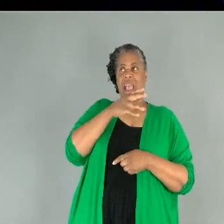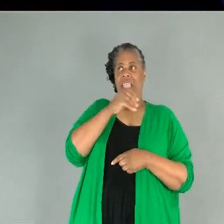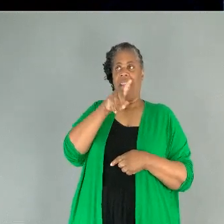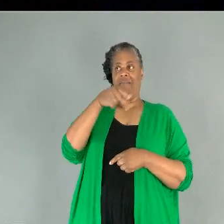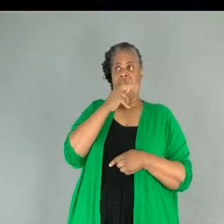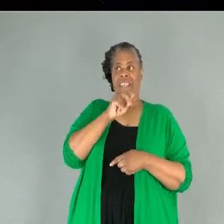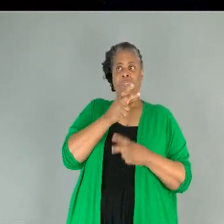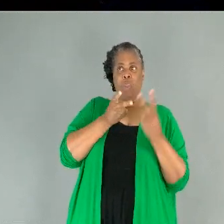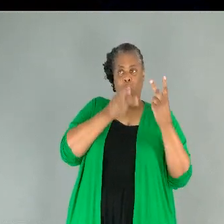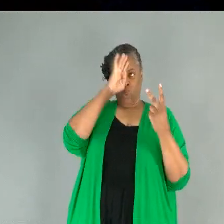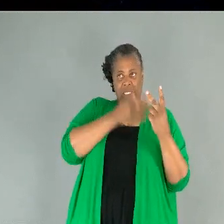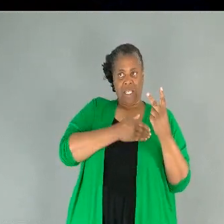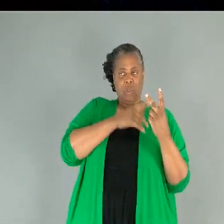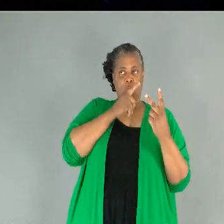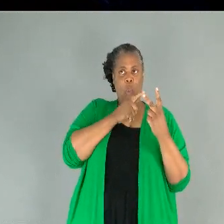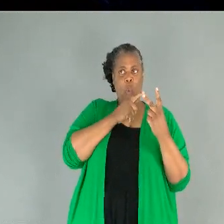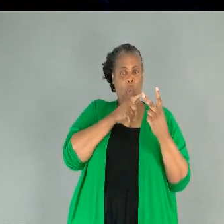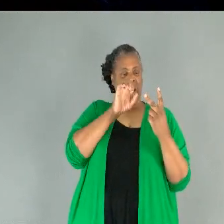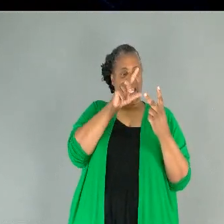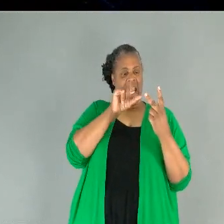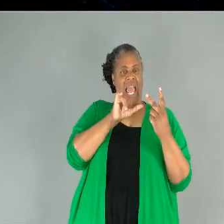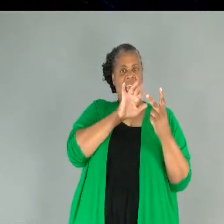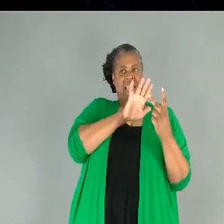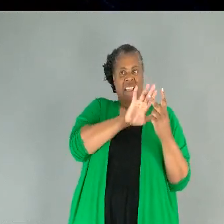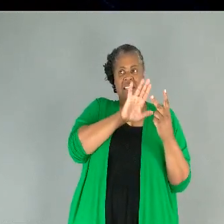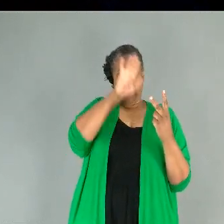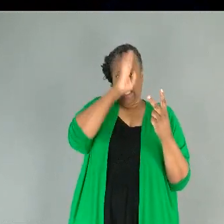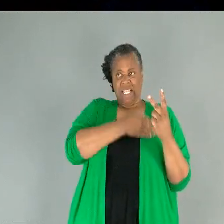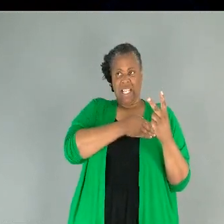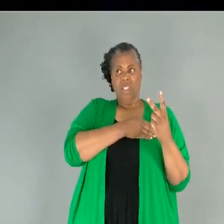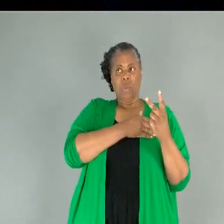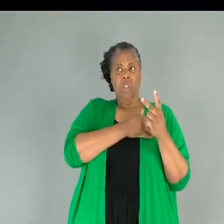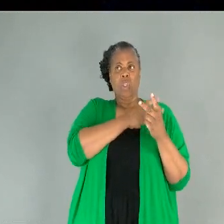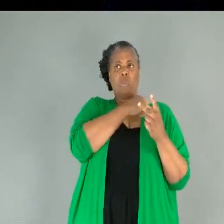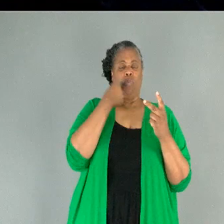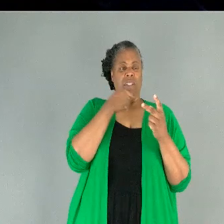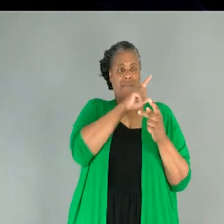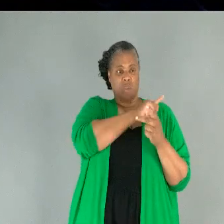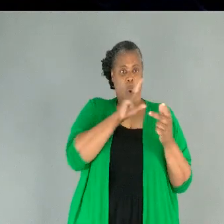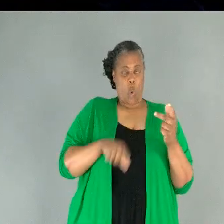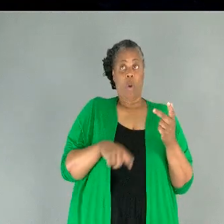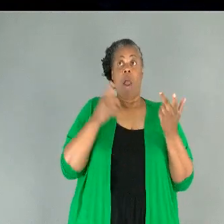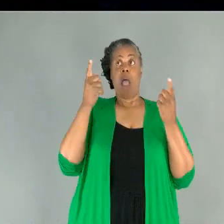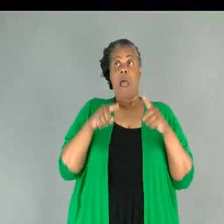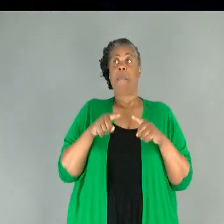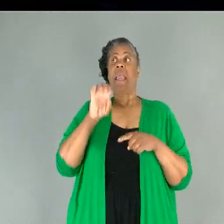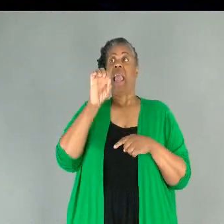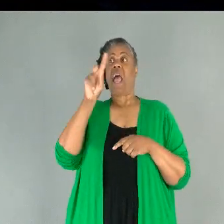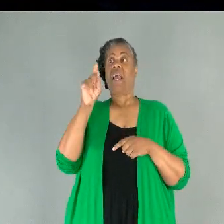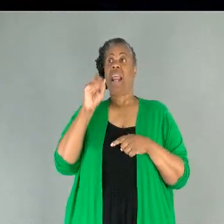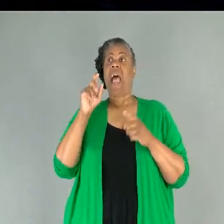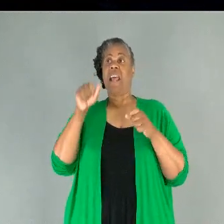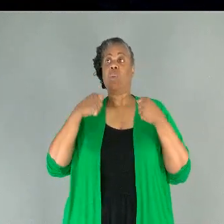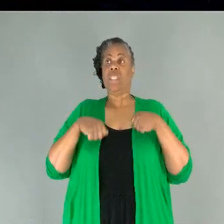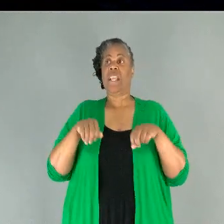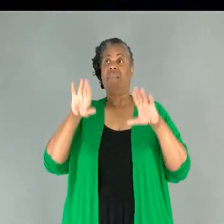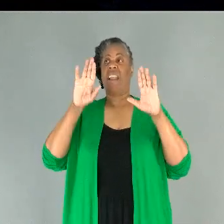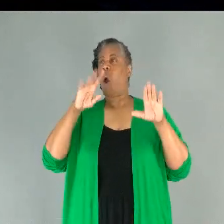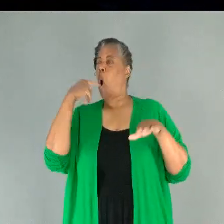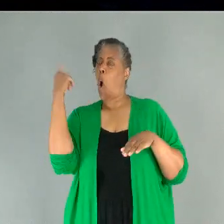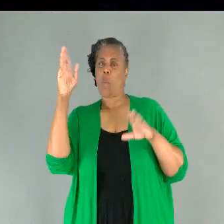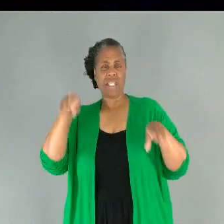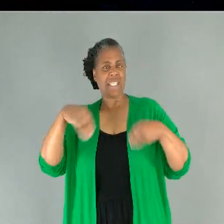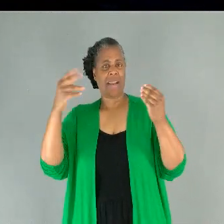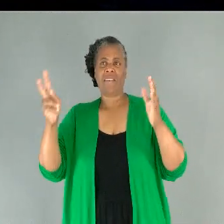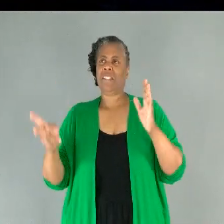two sons of Eli, were priests of the Lord. Whenever the day came for Elkanah to sacrifice,